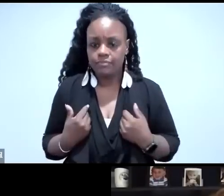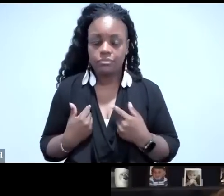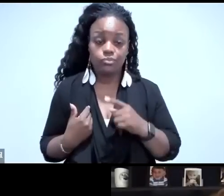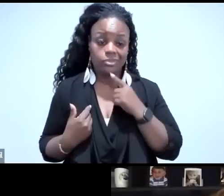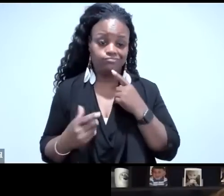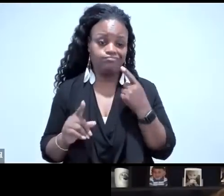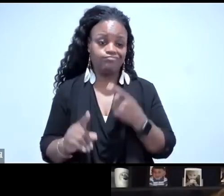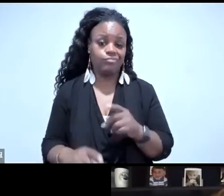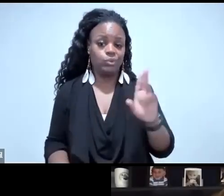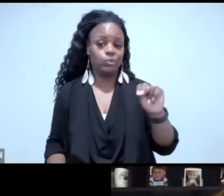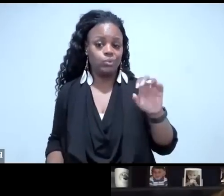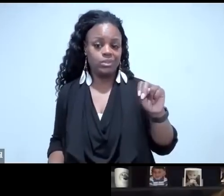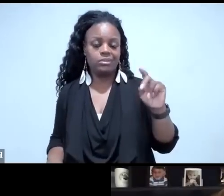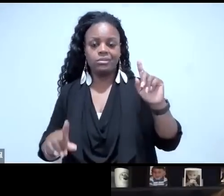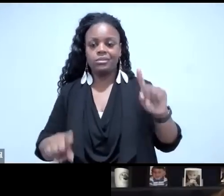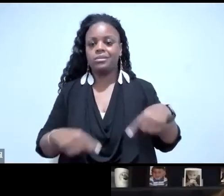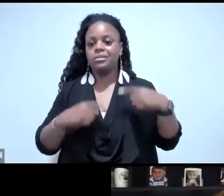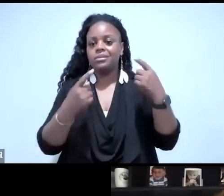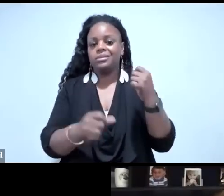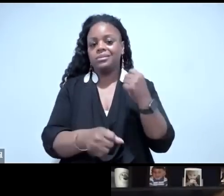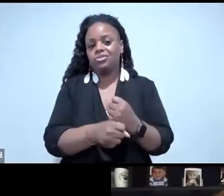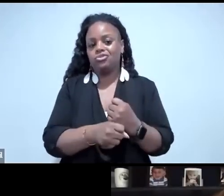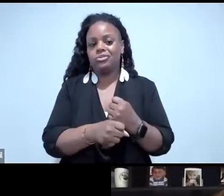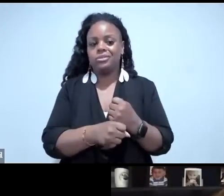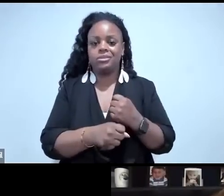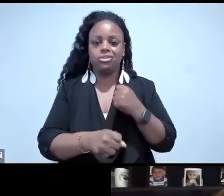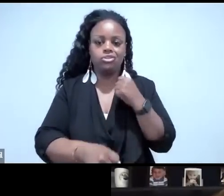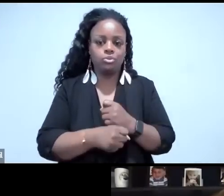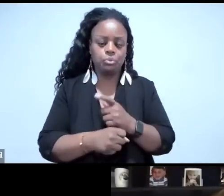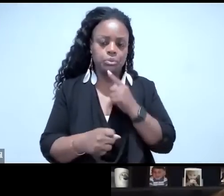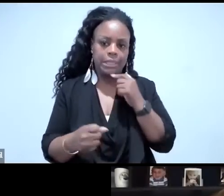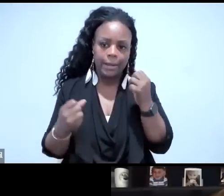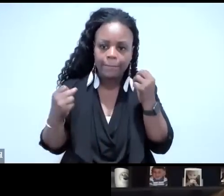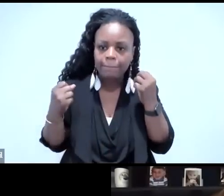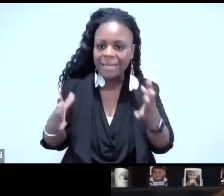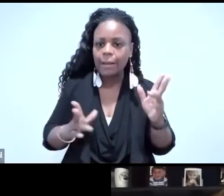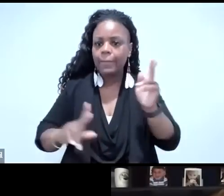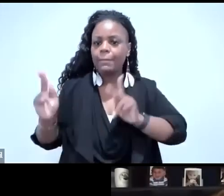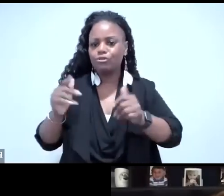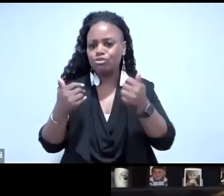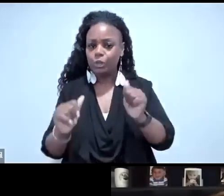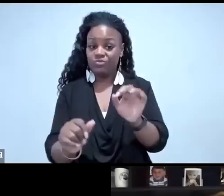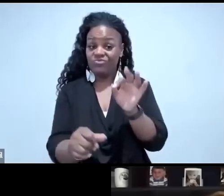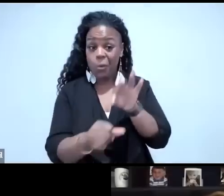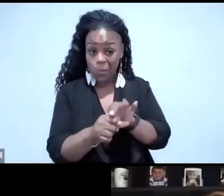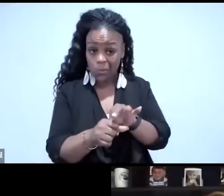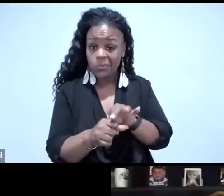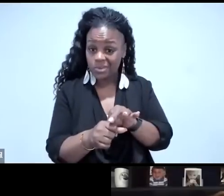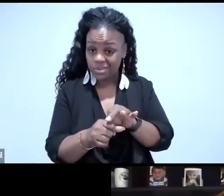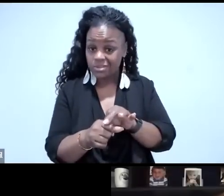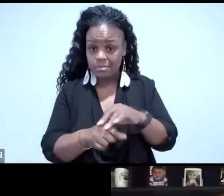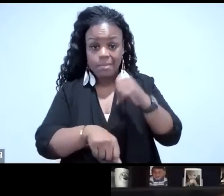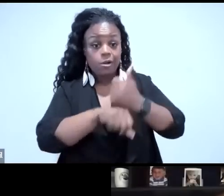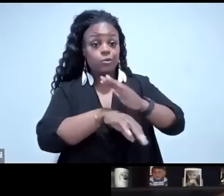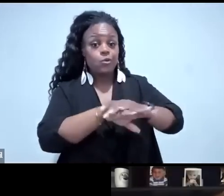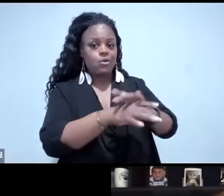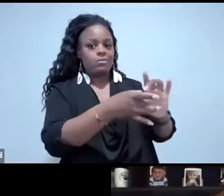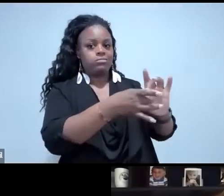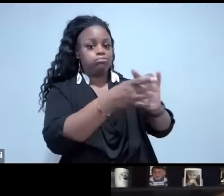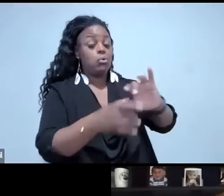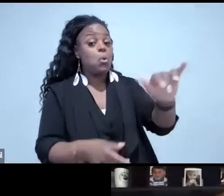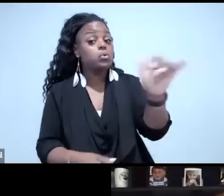filed in the first 9 months of this year. So we're seeing this huge surge in unionization efforts, but we're also seeing this huge surge in union busting efforts.